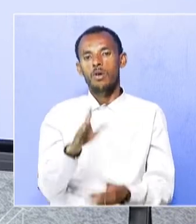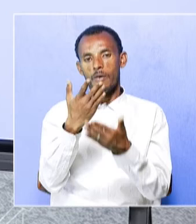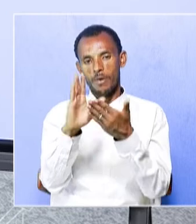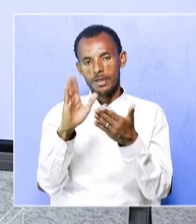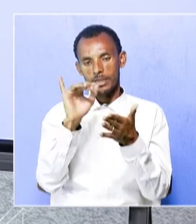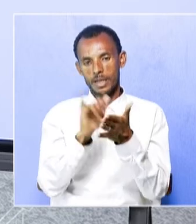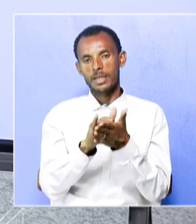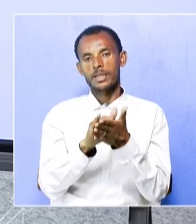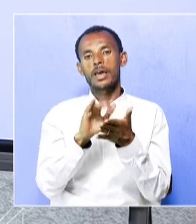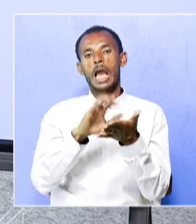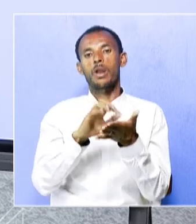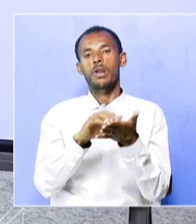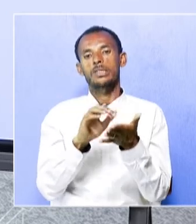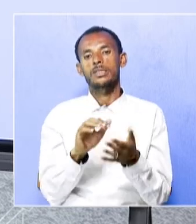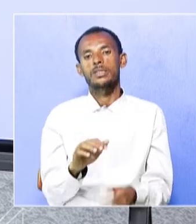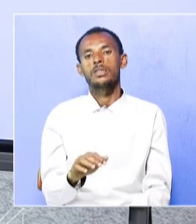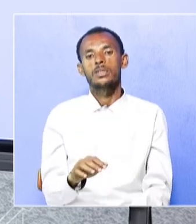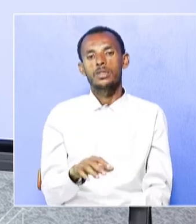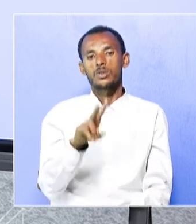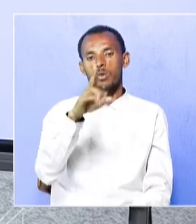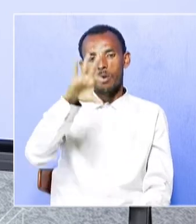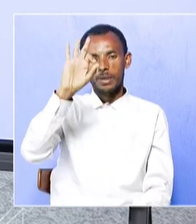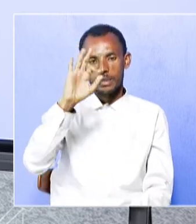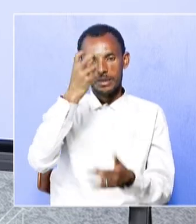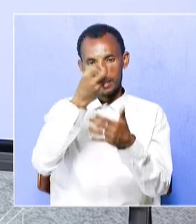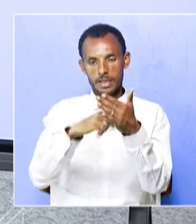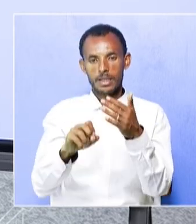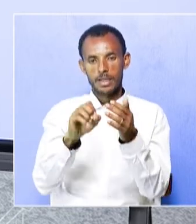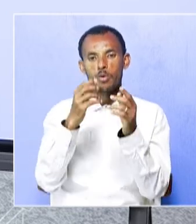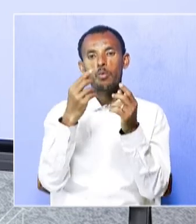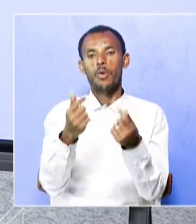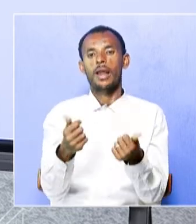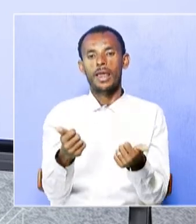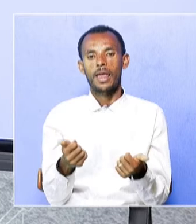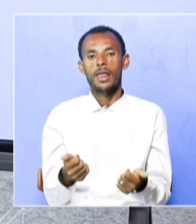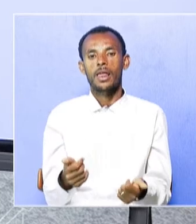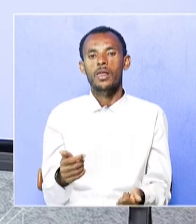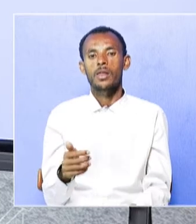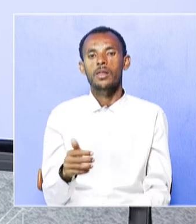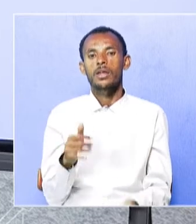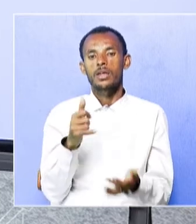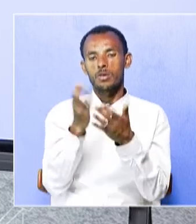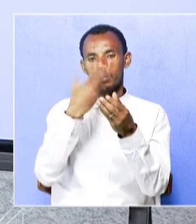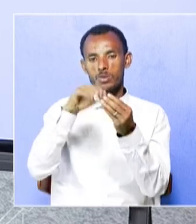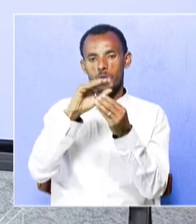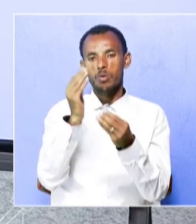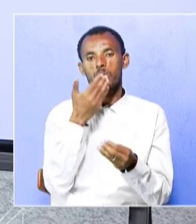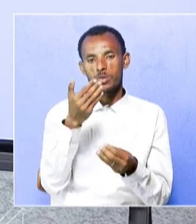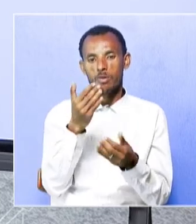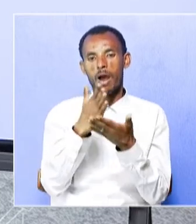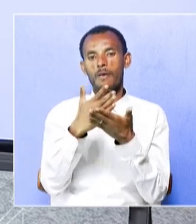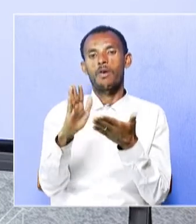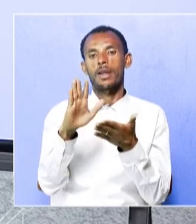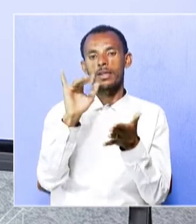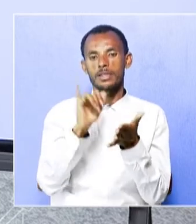avoid that calculation and to obtain the result quickly, it's also good to avoid